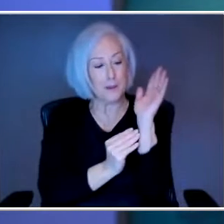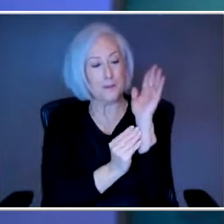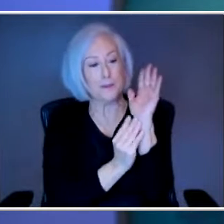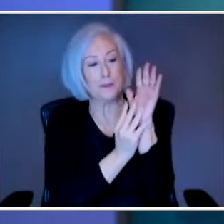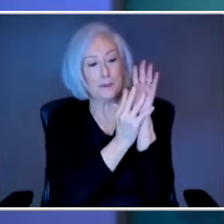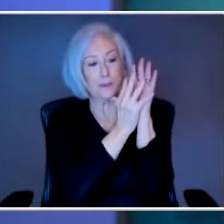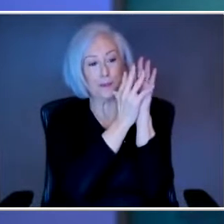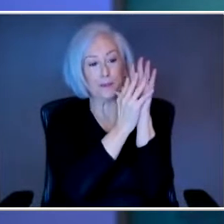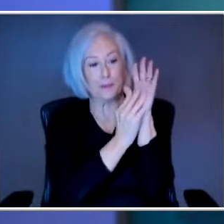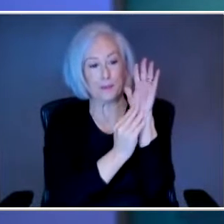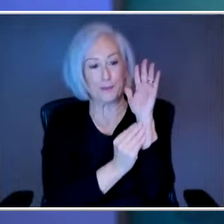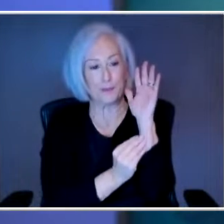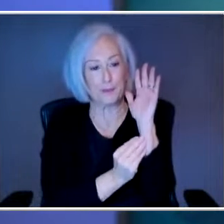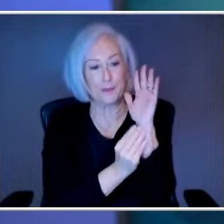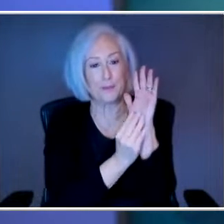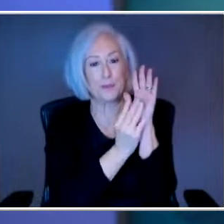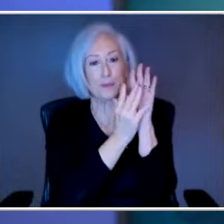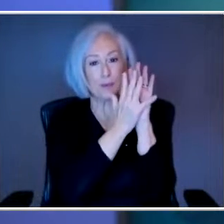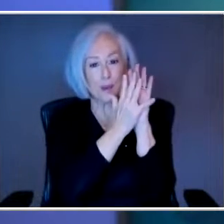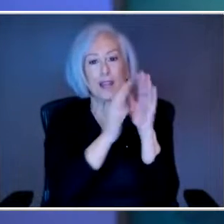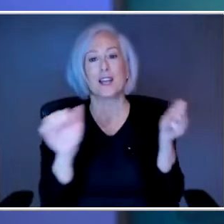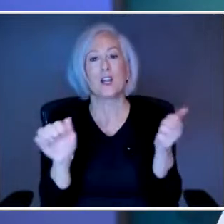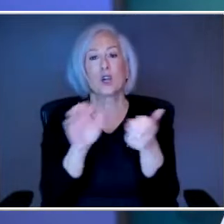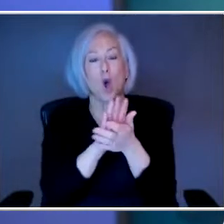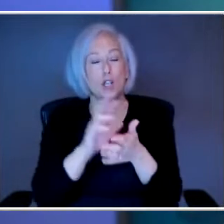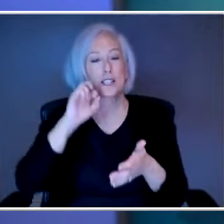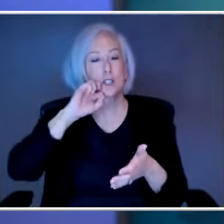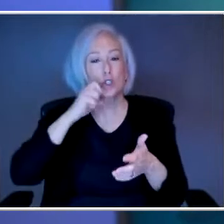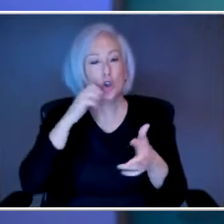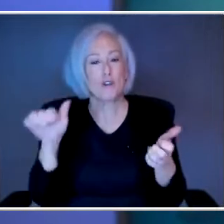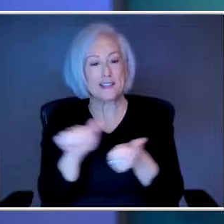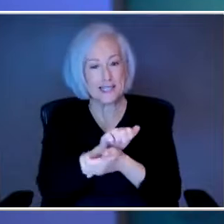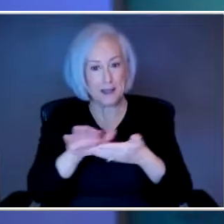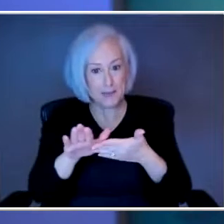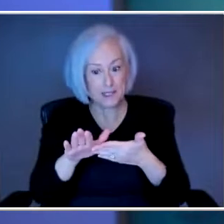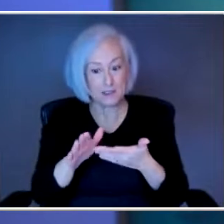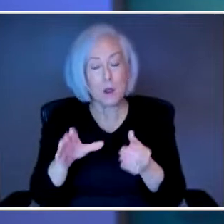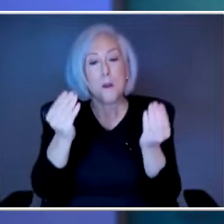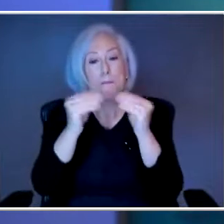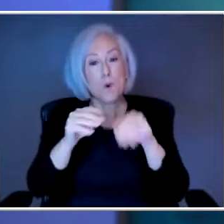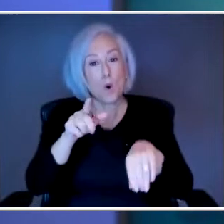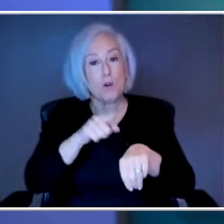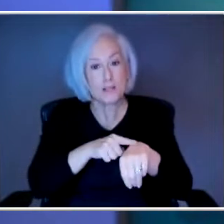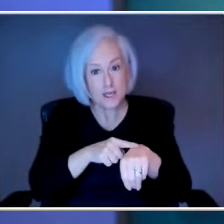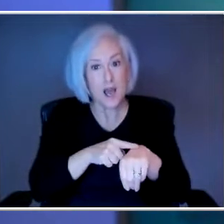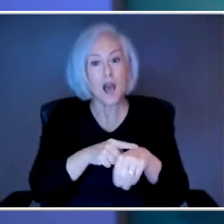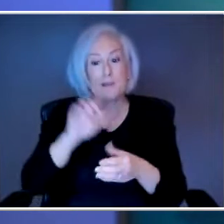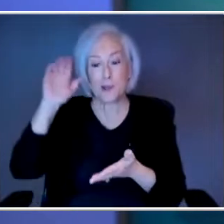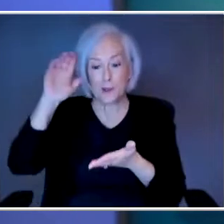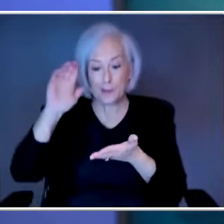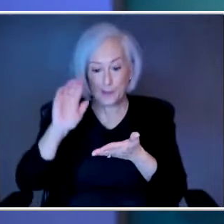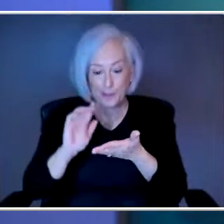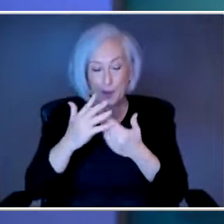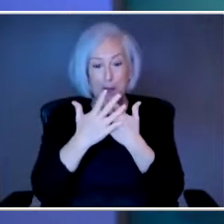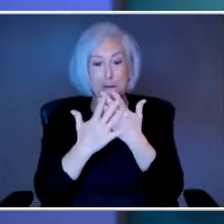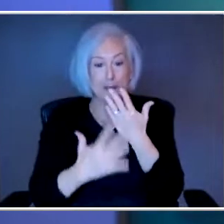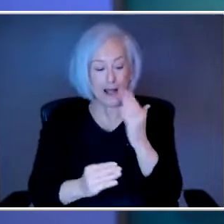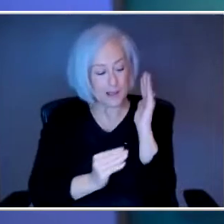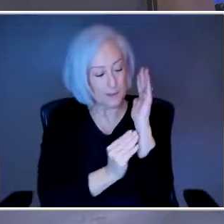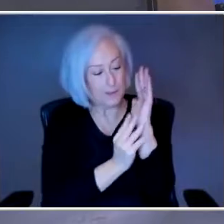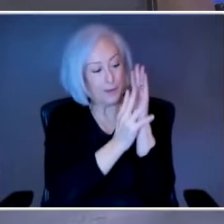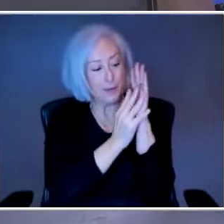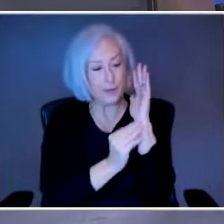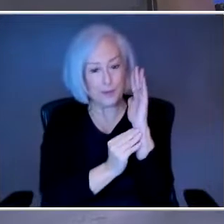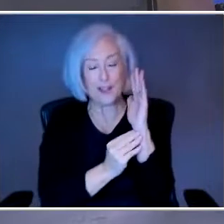that nerve damage itself. And so the longer the nerve has a decreased blood supply, the more upset the nerve is. So